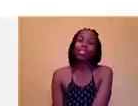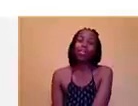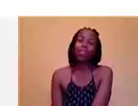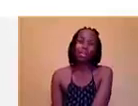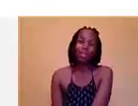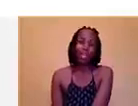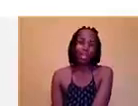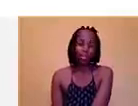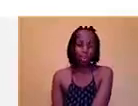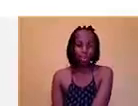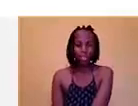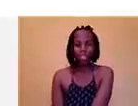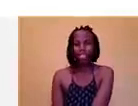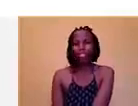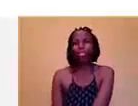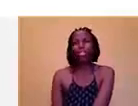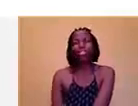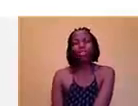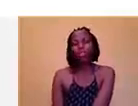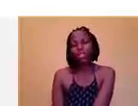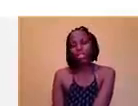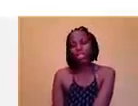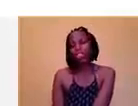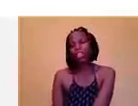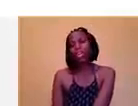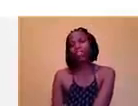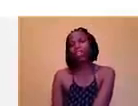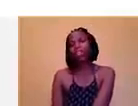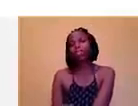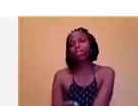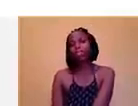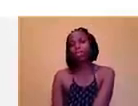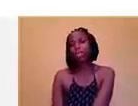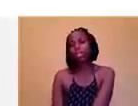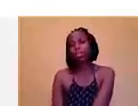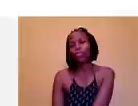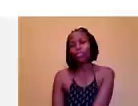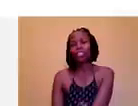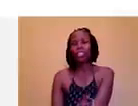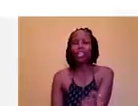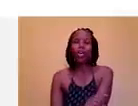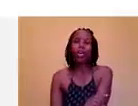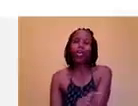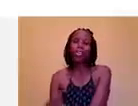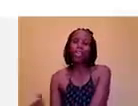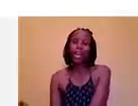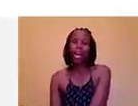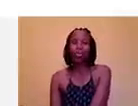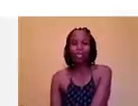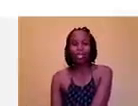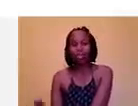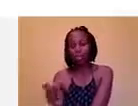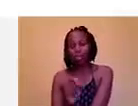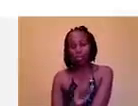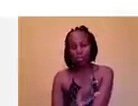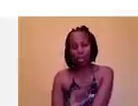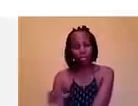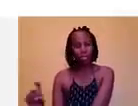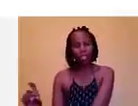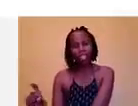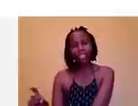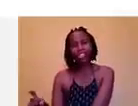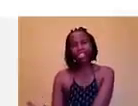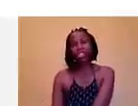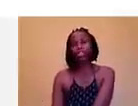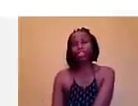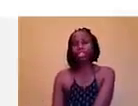Experience Massive Open Online course. So this is orientation available to you as a student all year out or